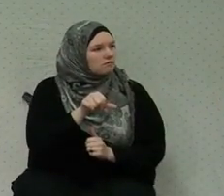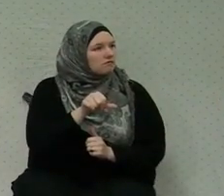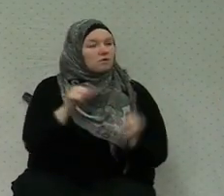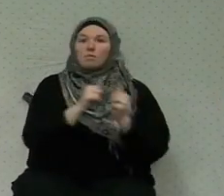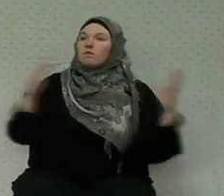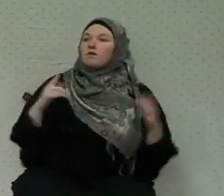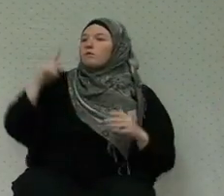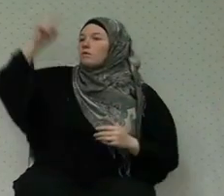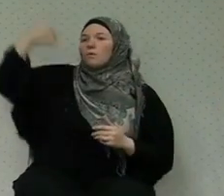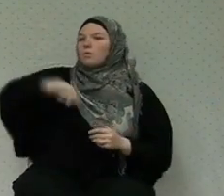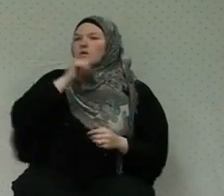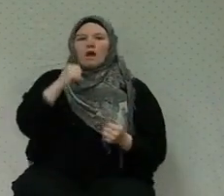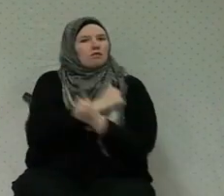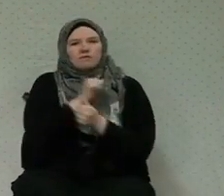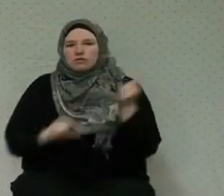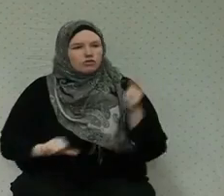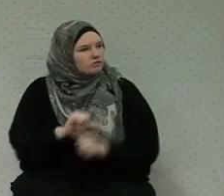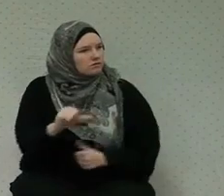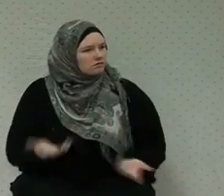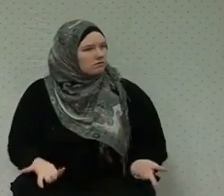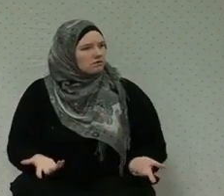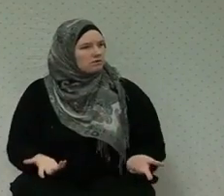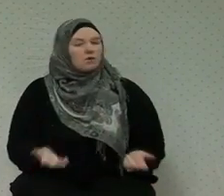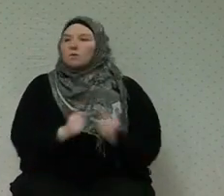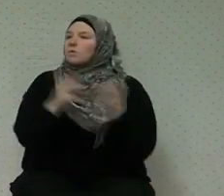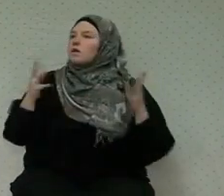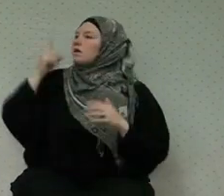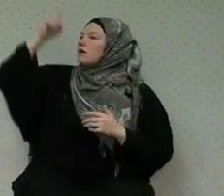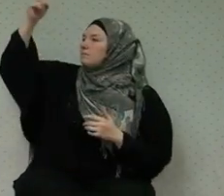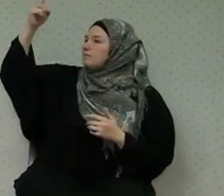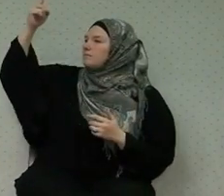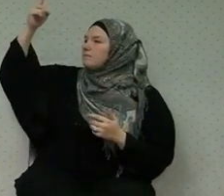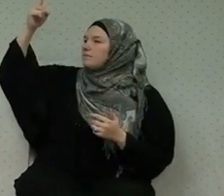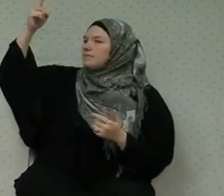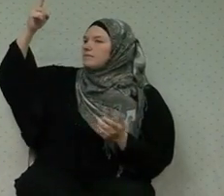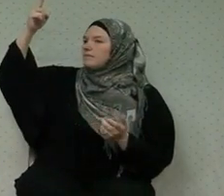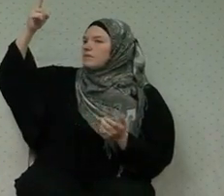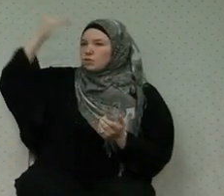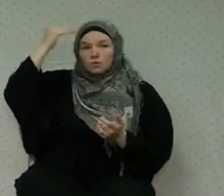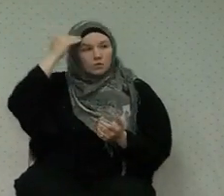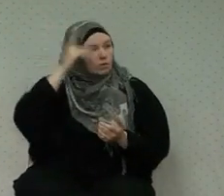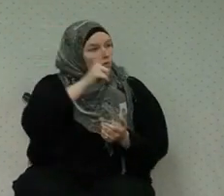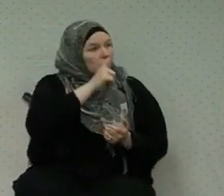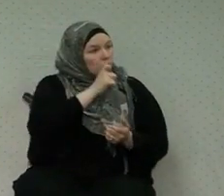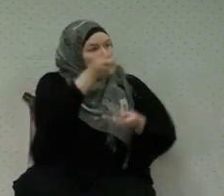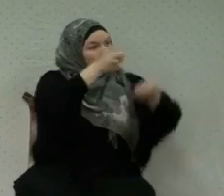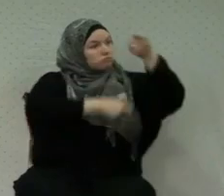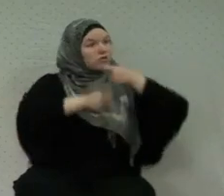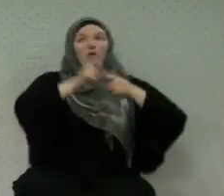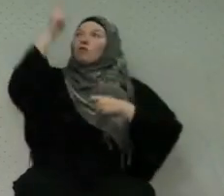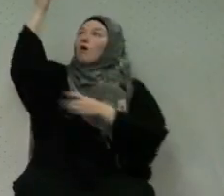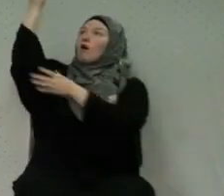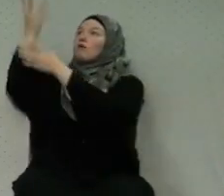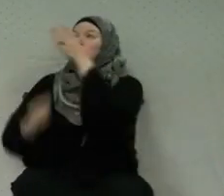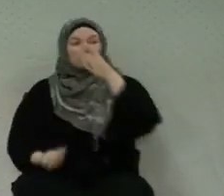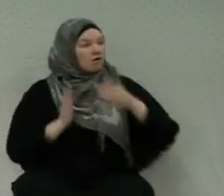Without him, we're not loving each other. Without him, do you know who takes place when God is absent